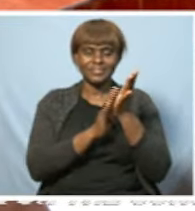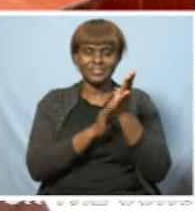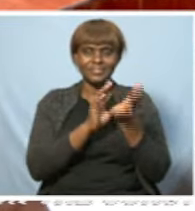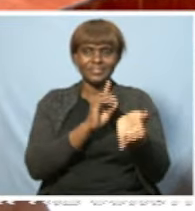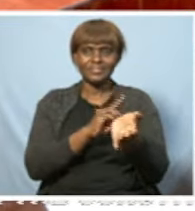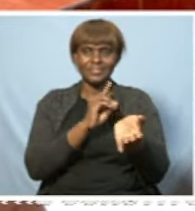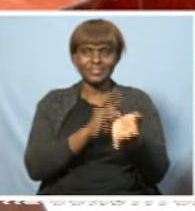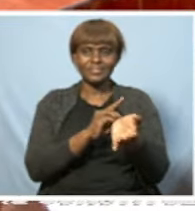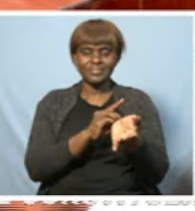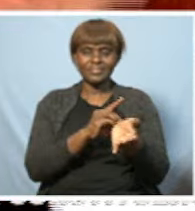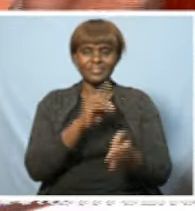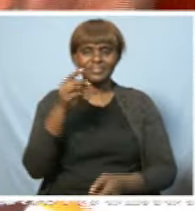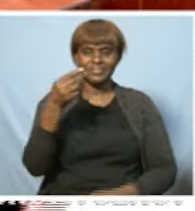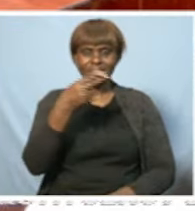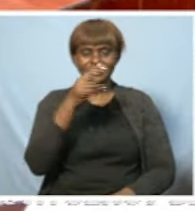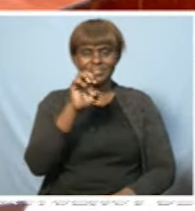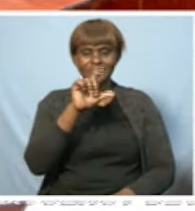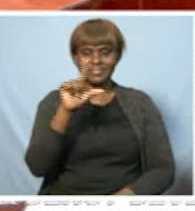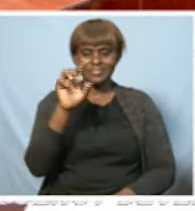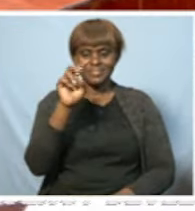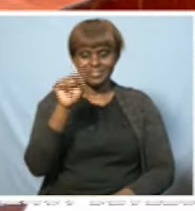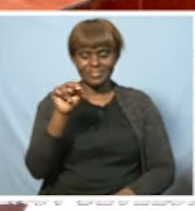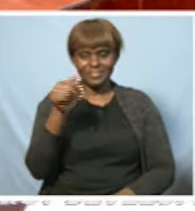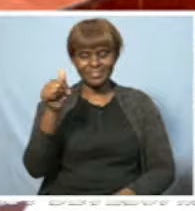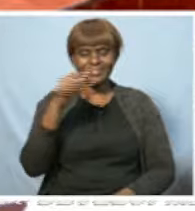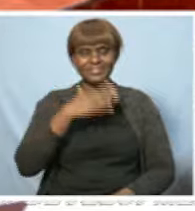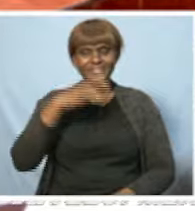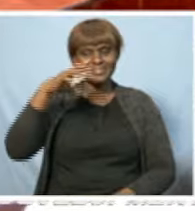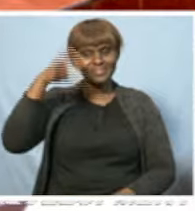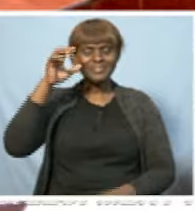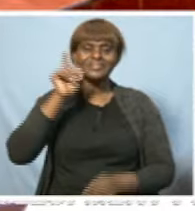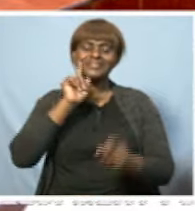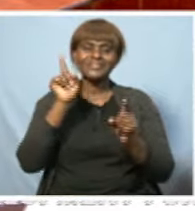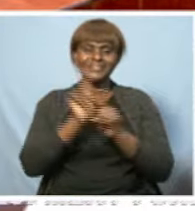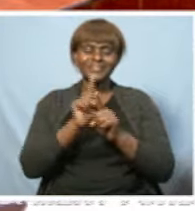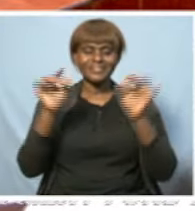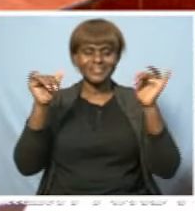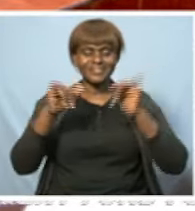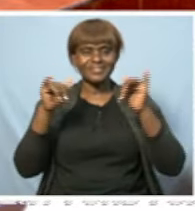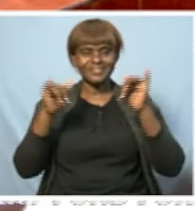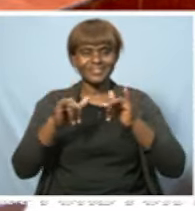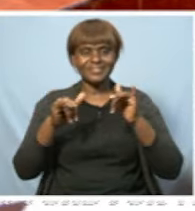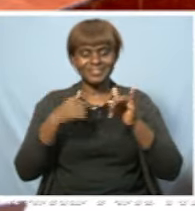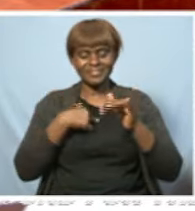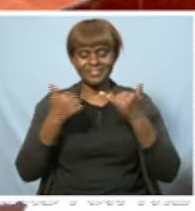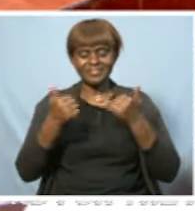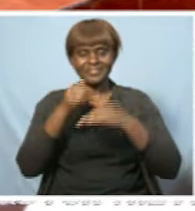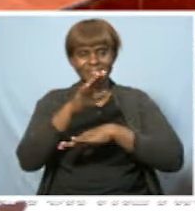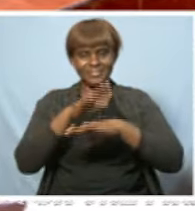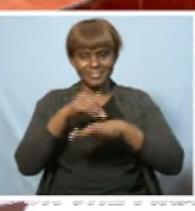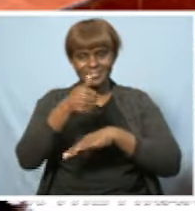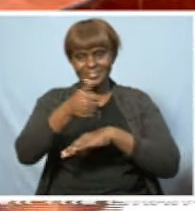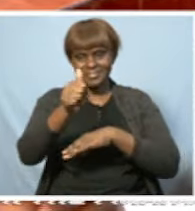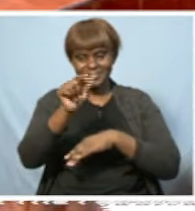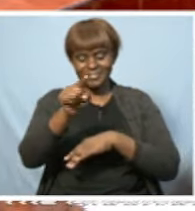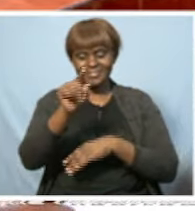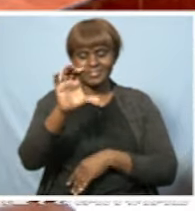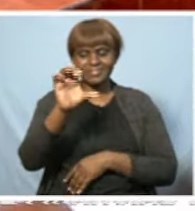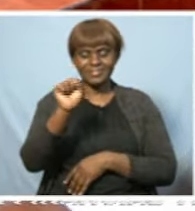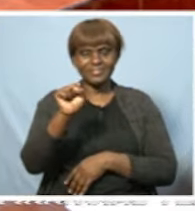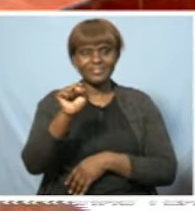Dr. Helen Nyango. She is my elder sister. Yeah. I now call upon you, CS,